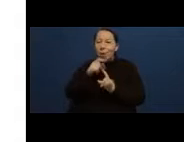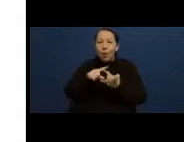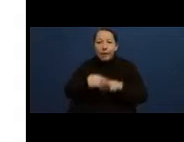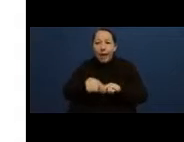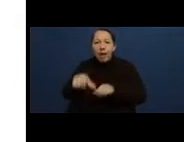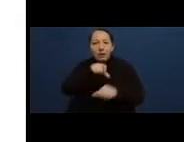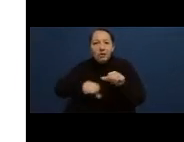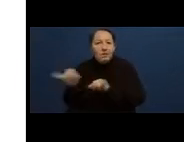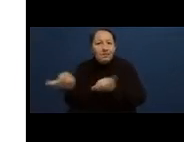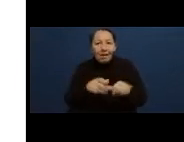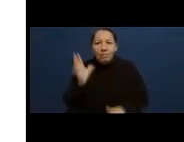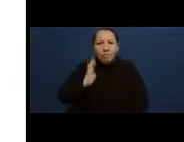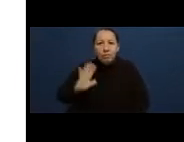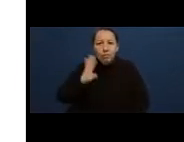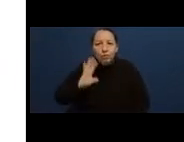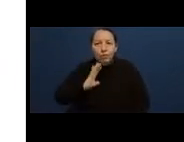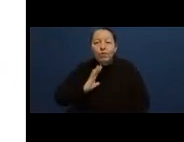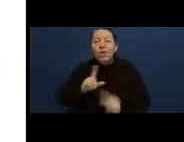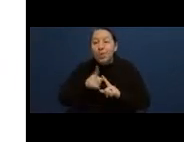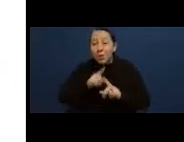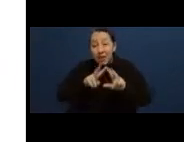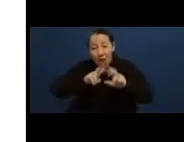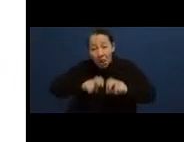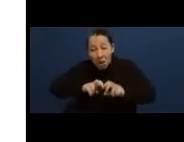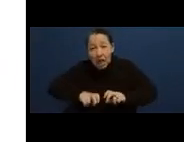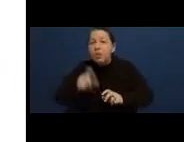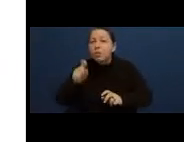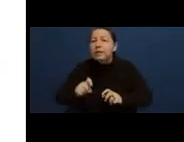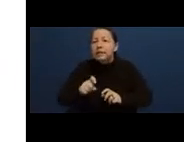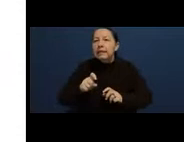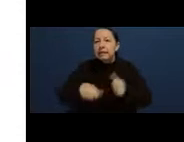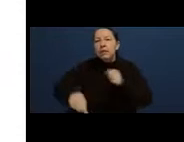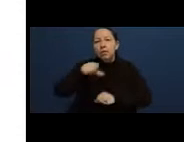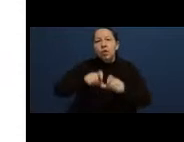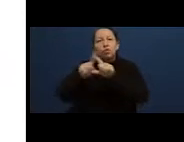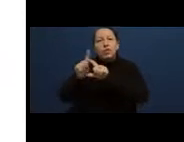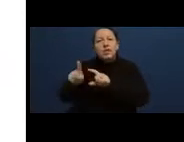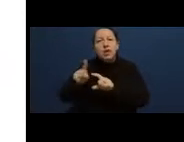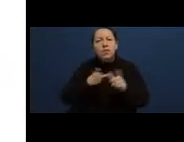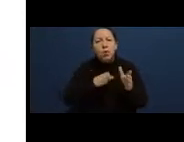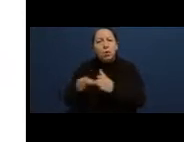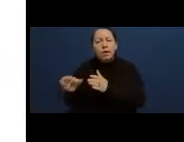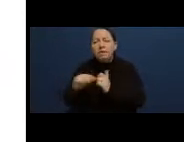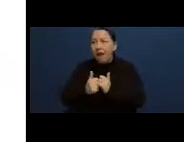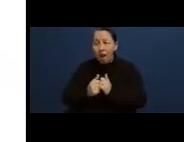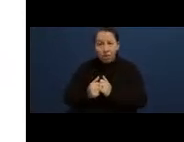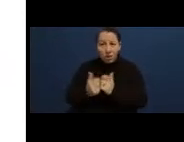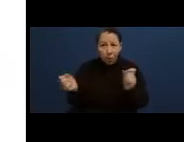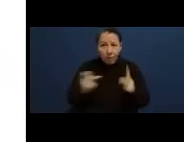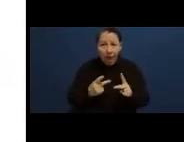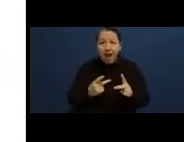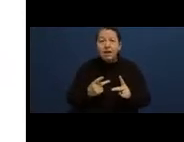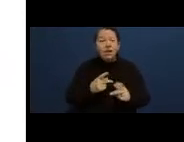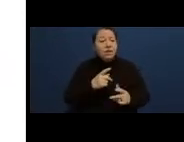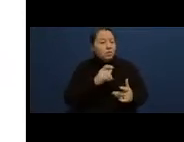it, we need each other in different ways. And so how do we get back to those factors where we need each other and we're